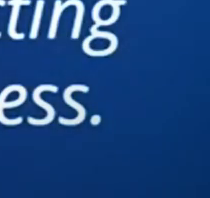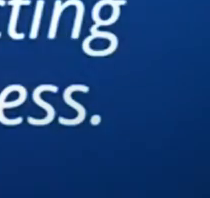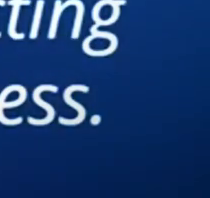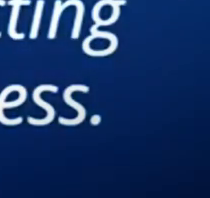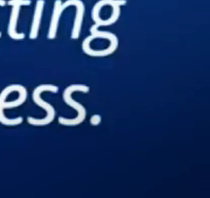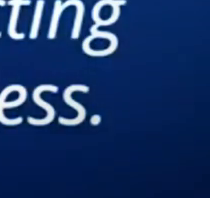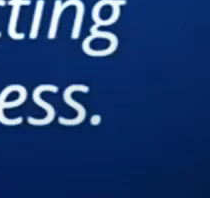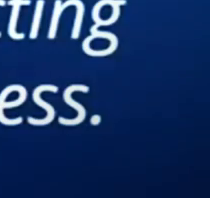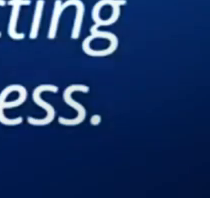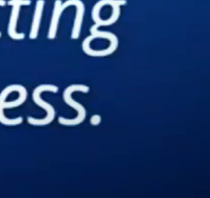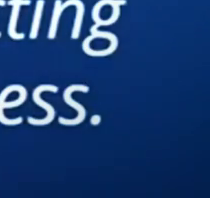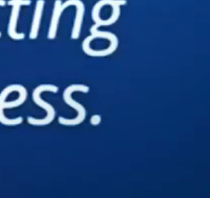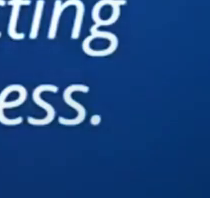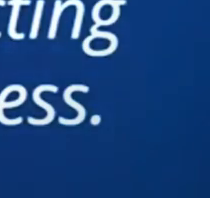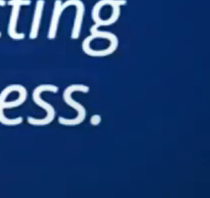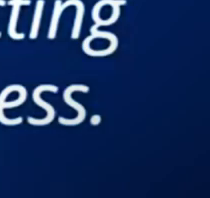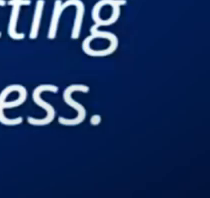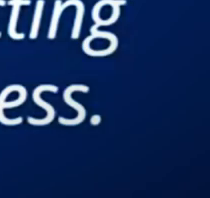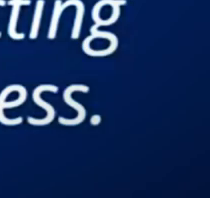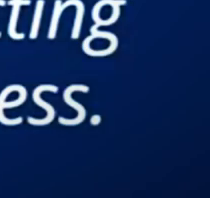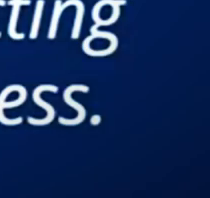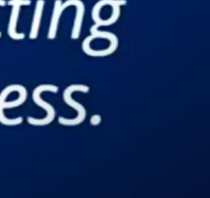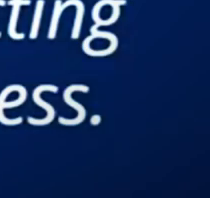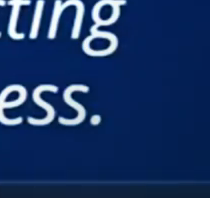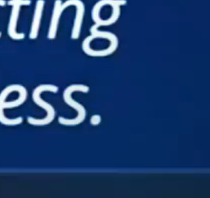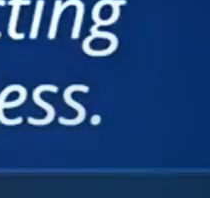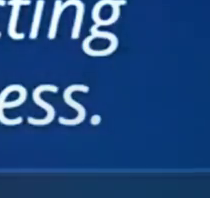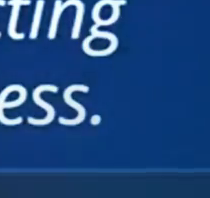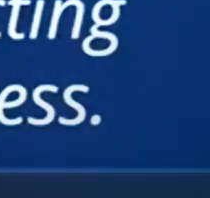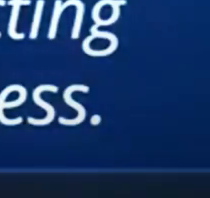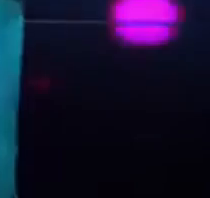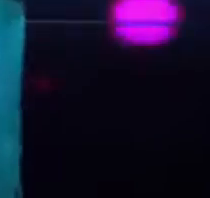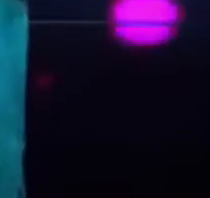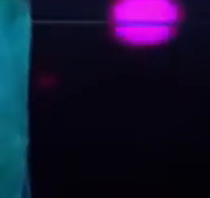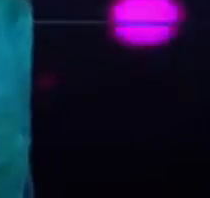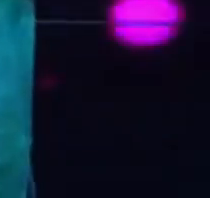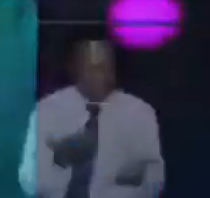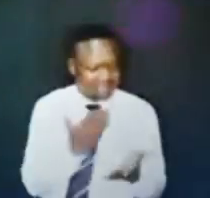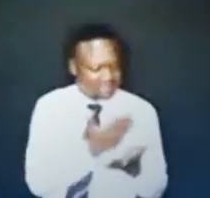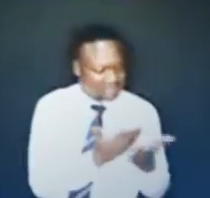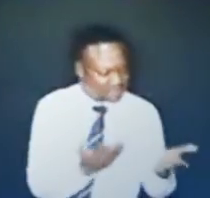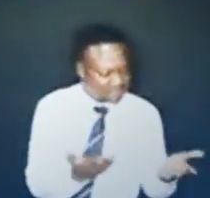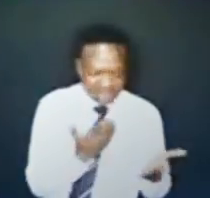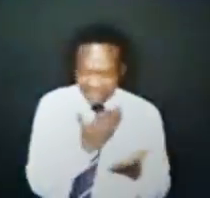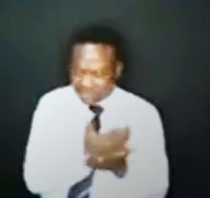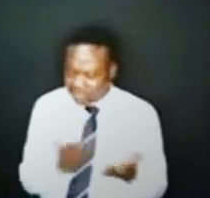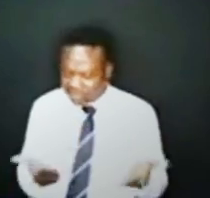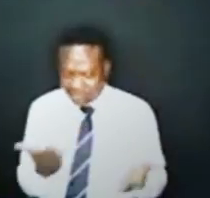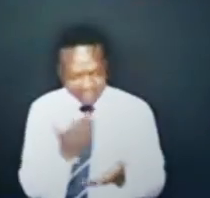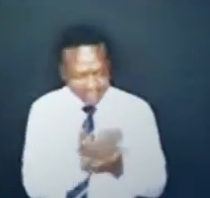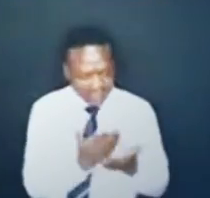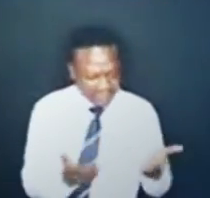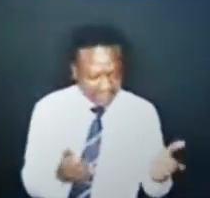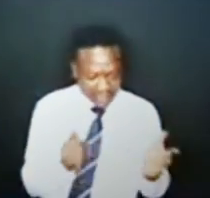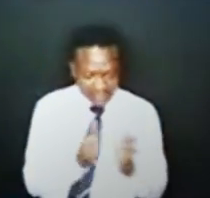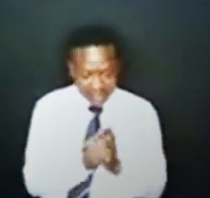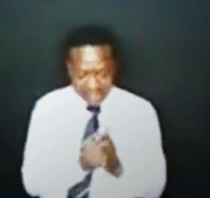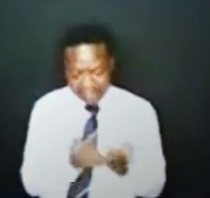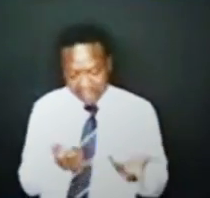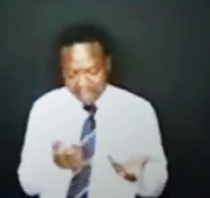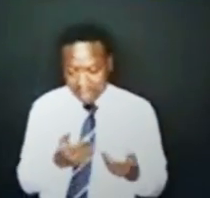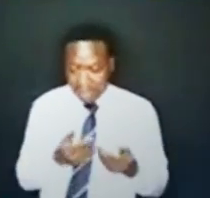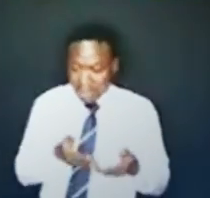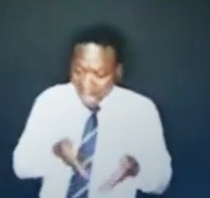the simple reason that things that finds their way or space in the heart, they are difficult